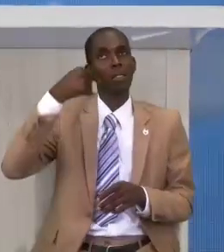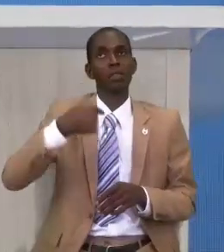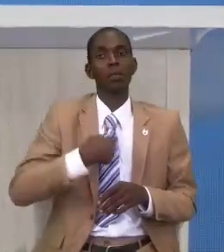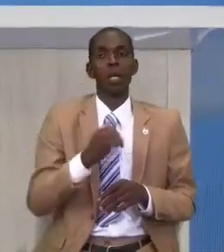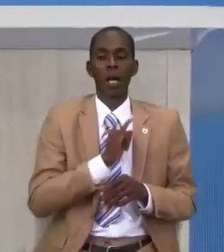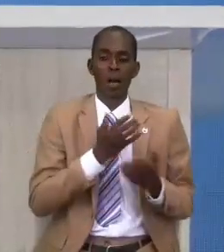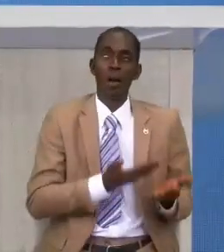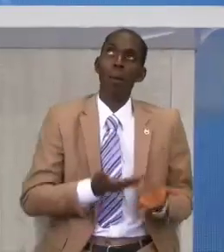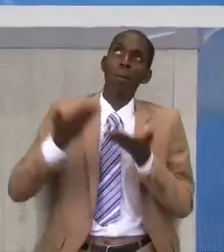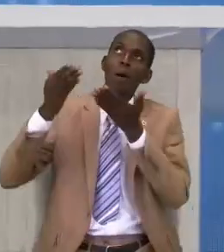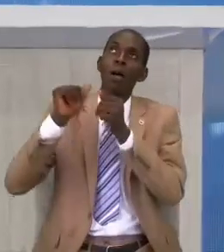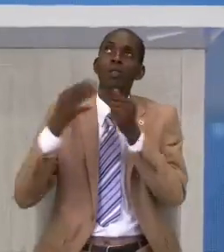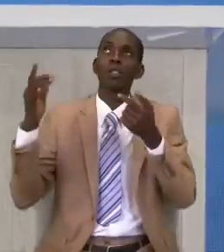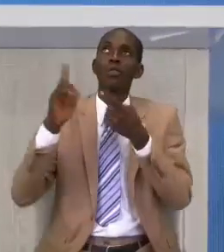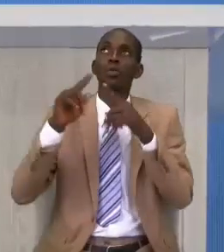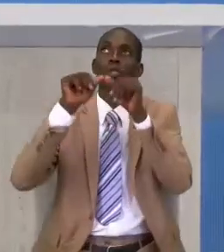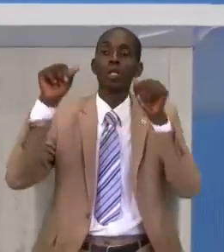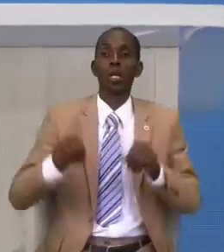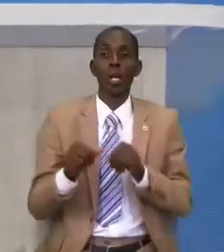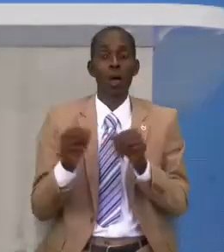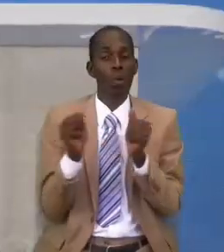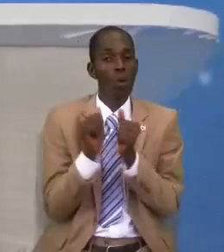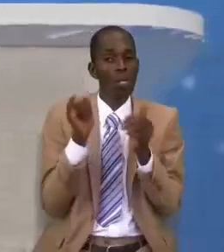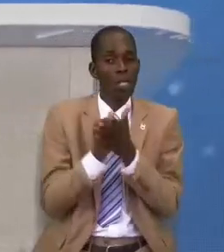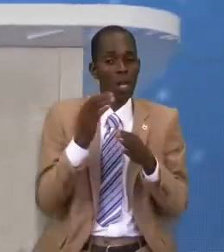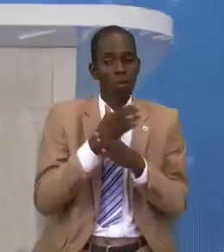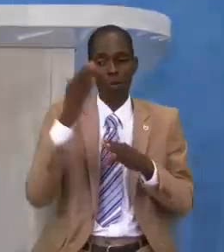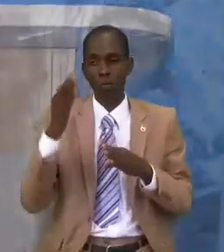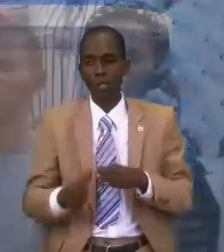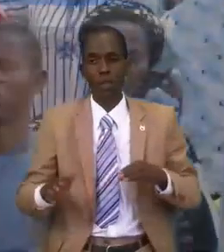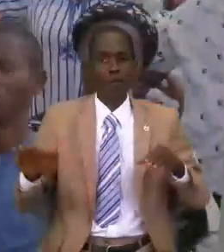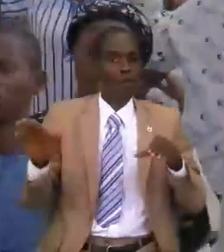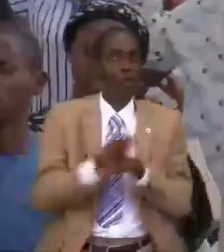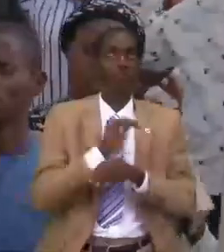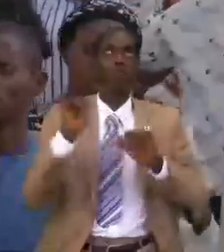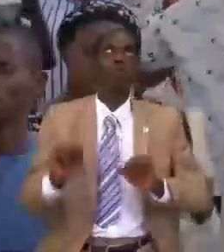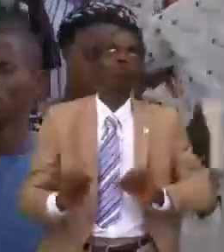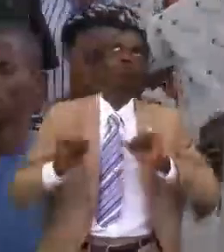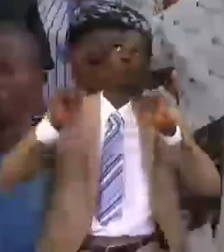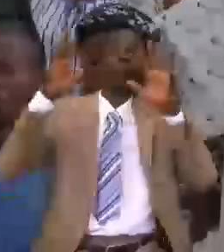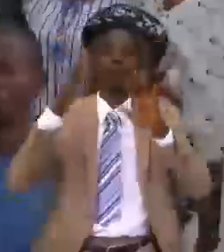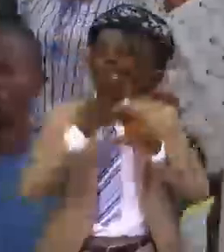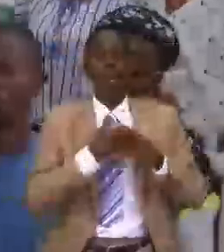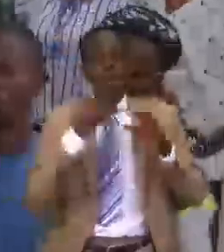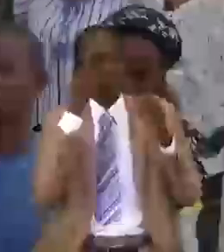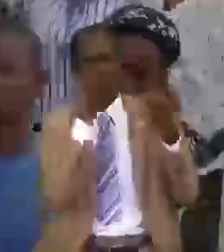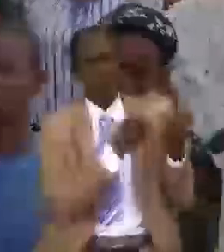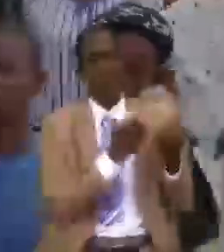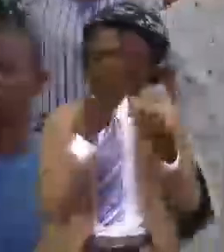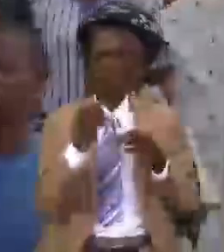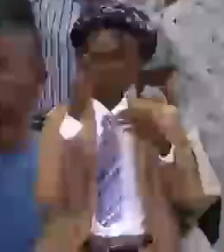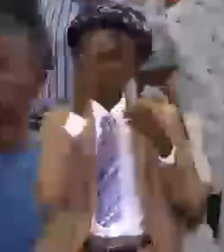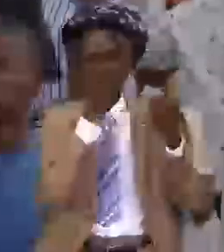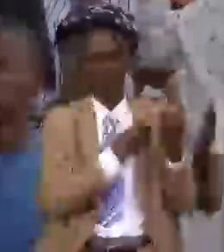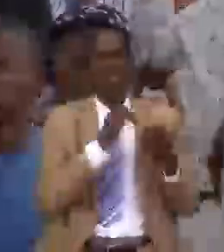complete, entire consecration, and with faith, the faith that will not be denied, the power of the